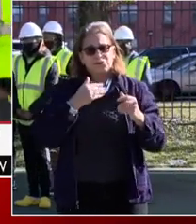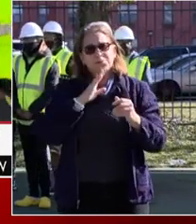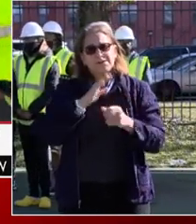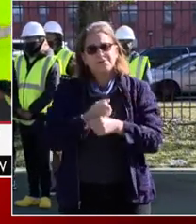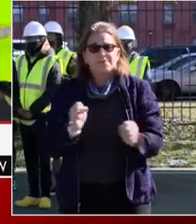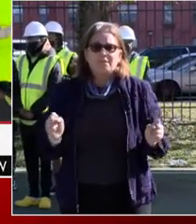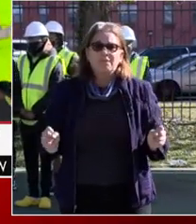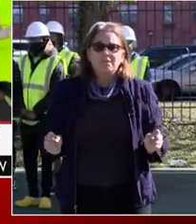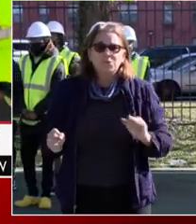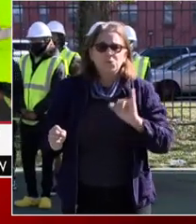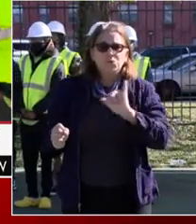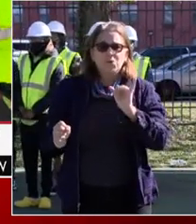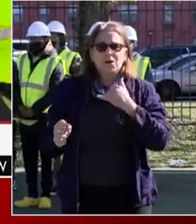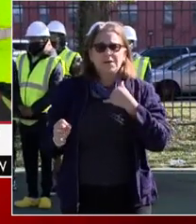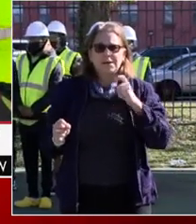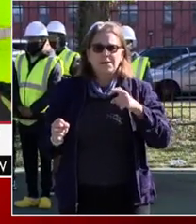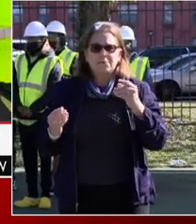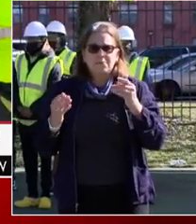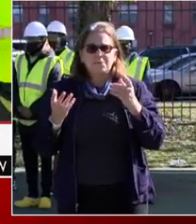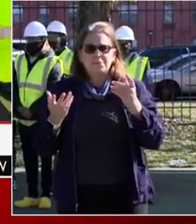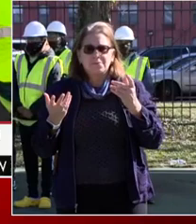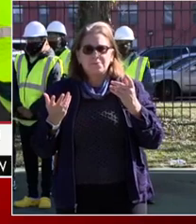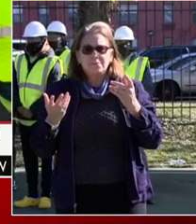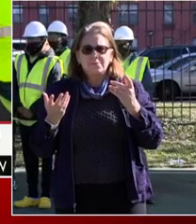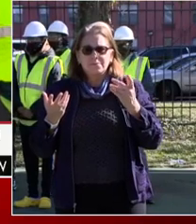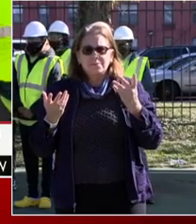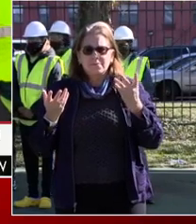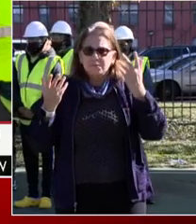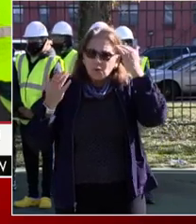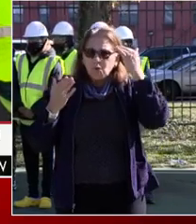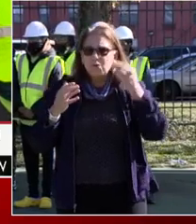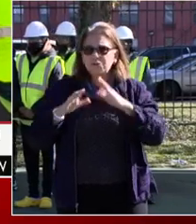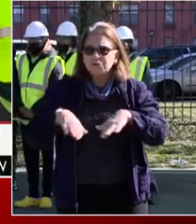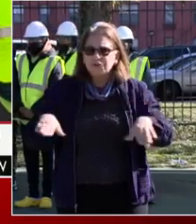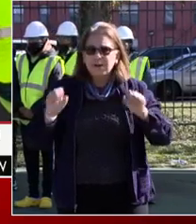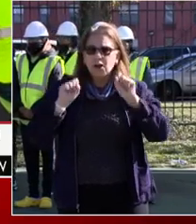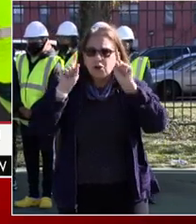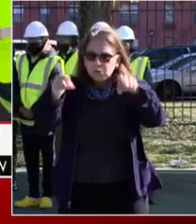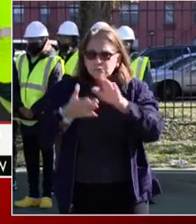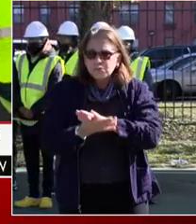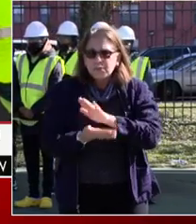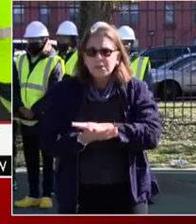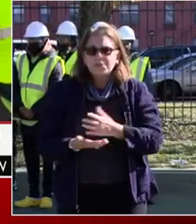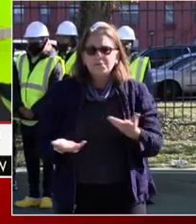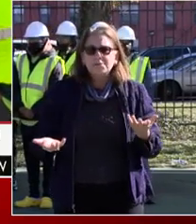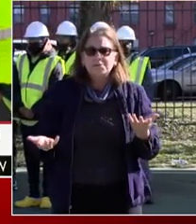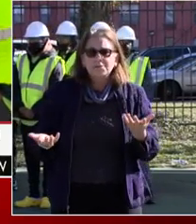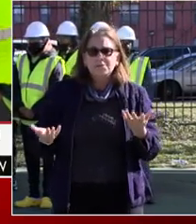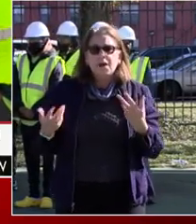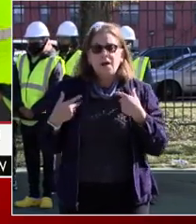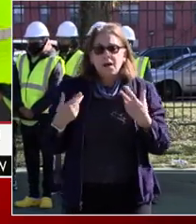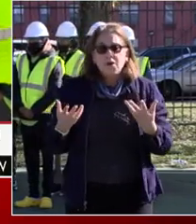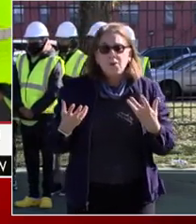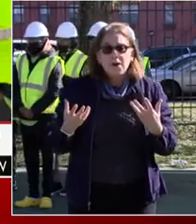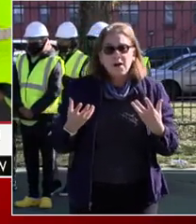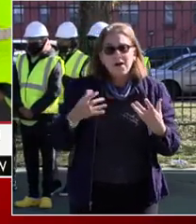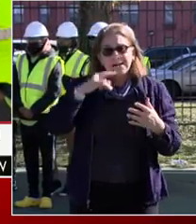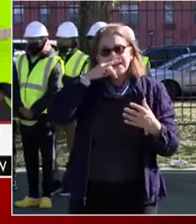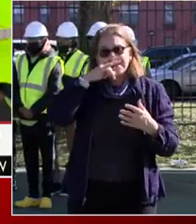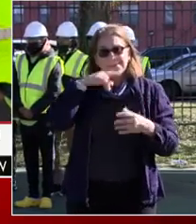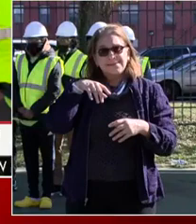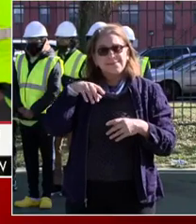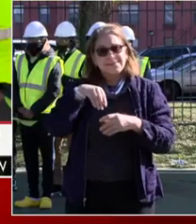that all can go to school, okay? And we want kids in person with